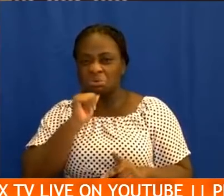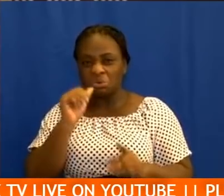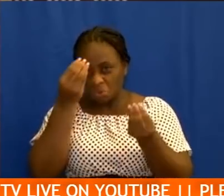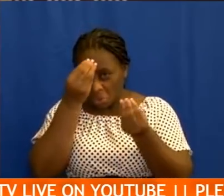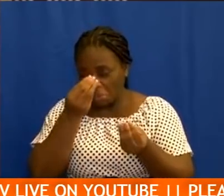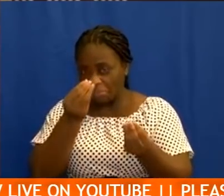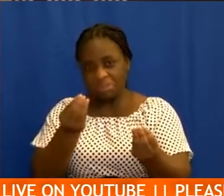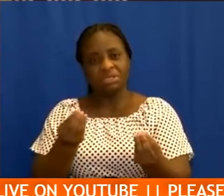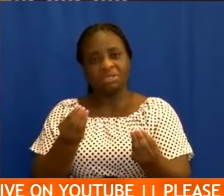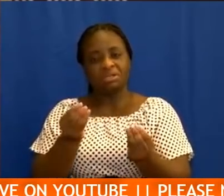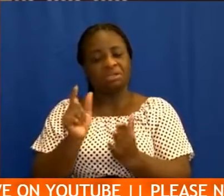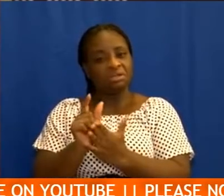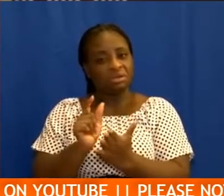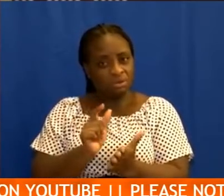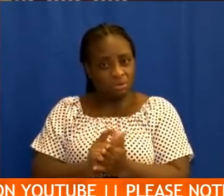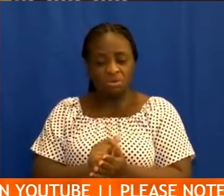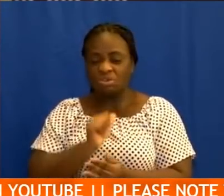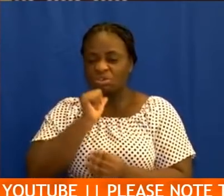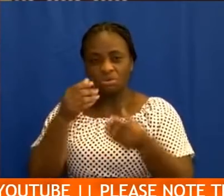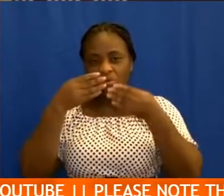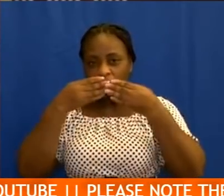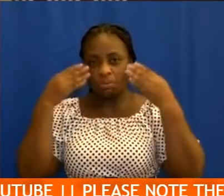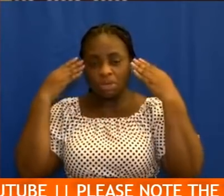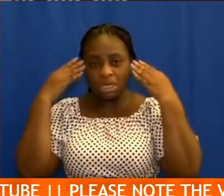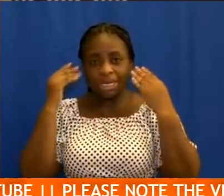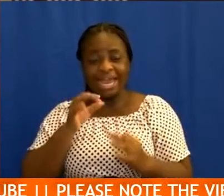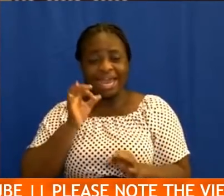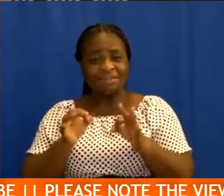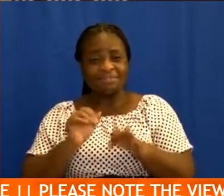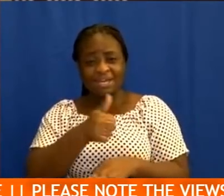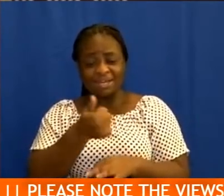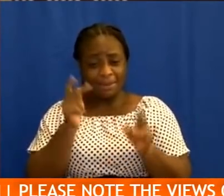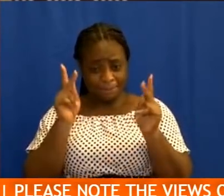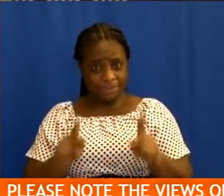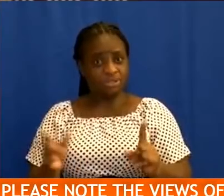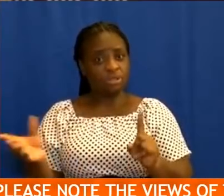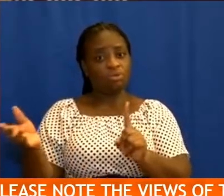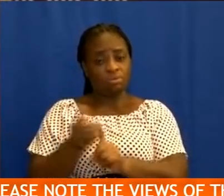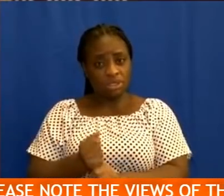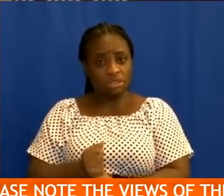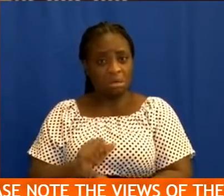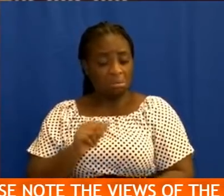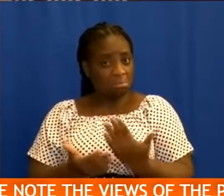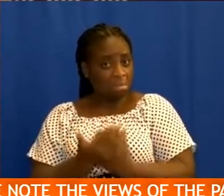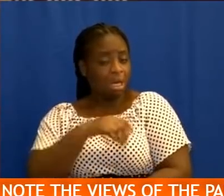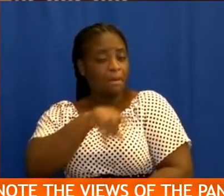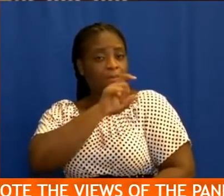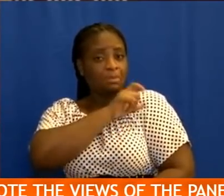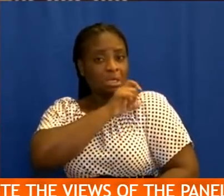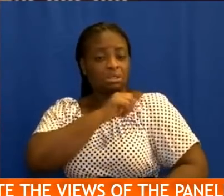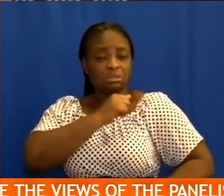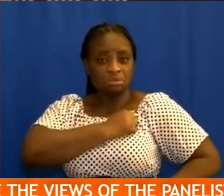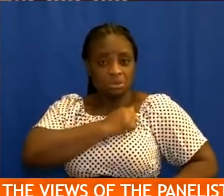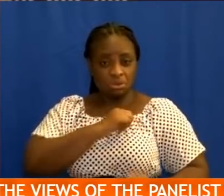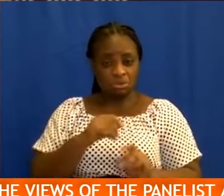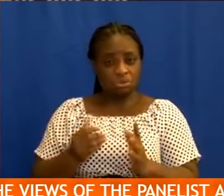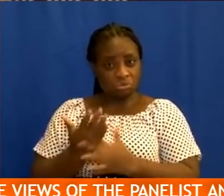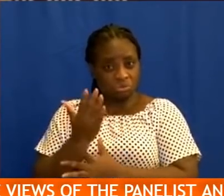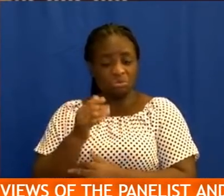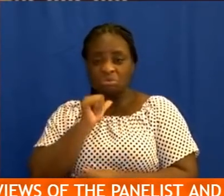on the mandatory wearing of masks. Should anyone be arrested by the security agencies disregarding this